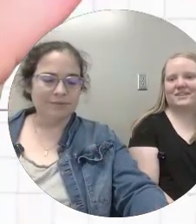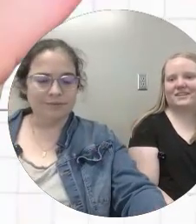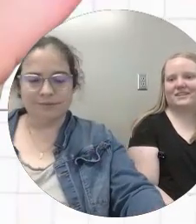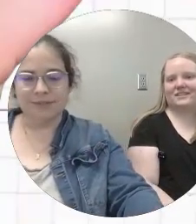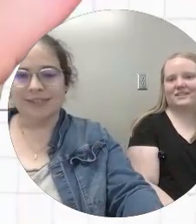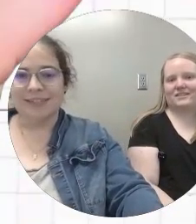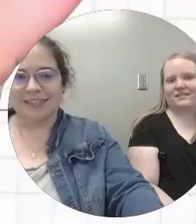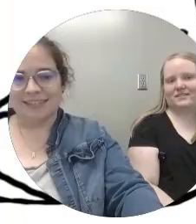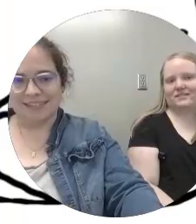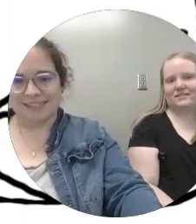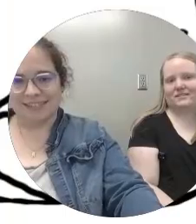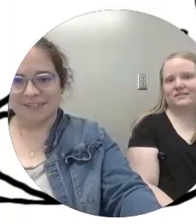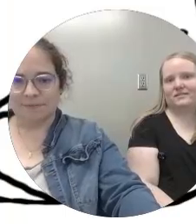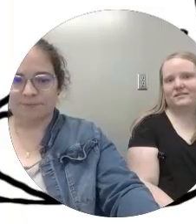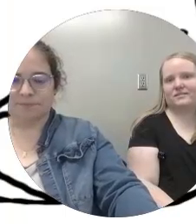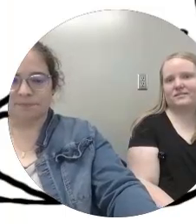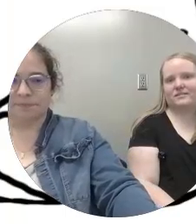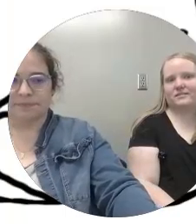the normal.